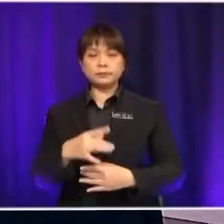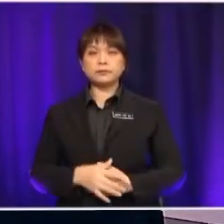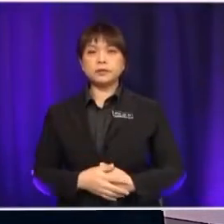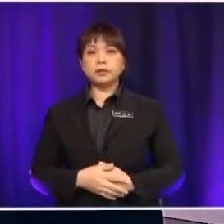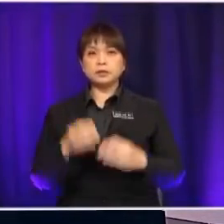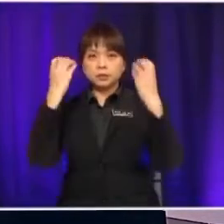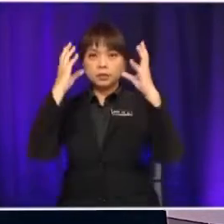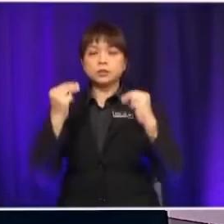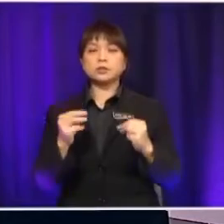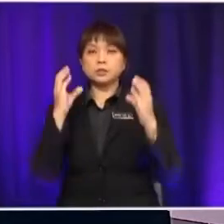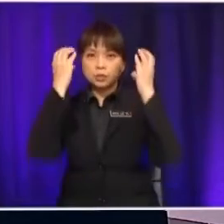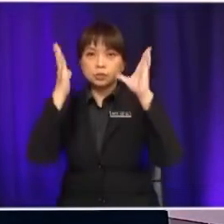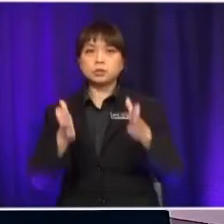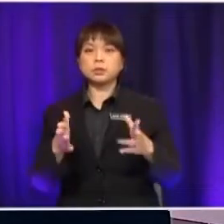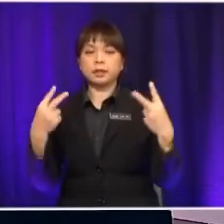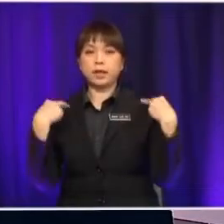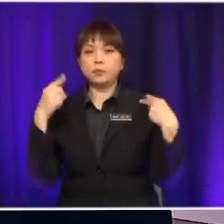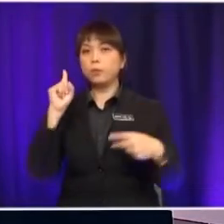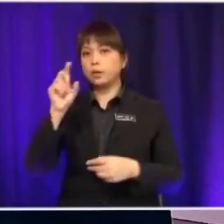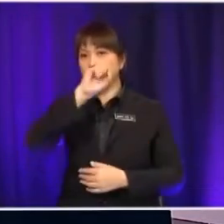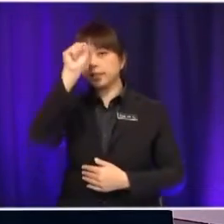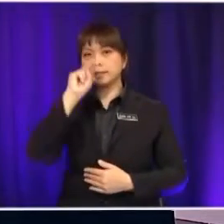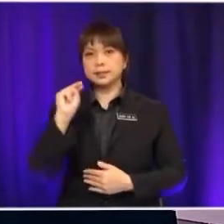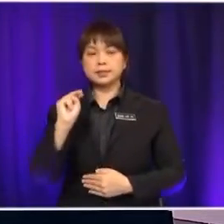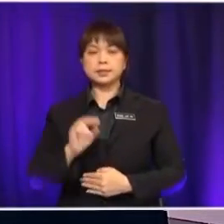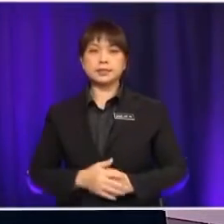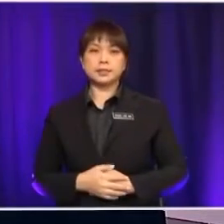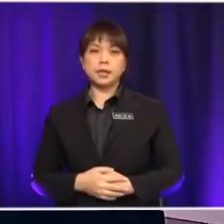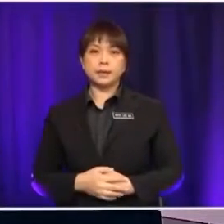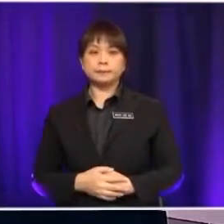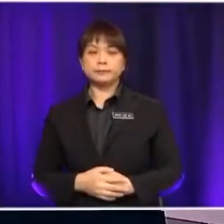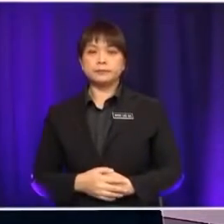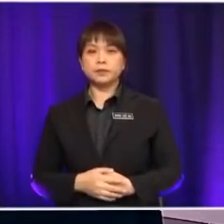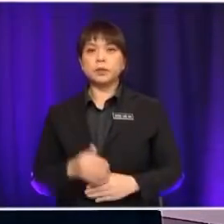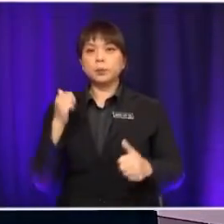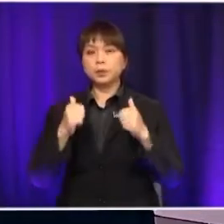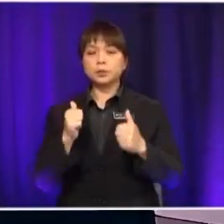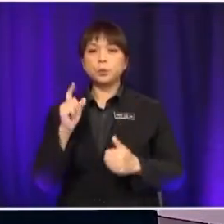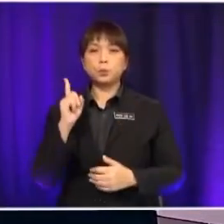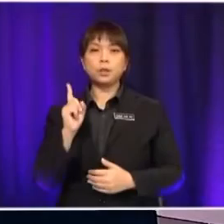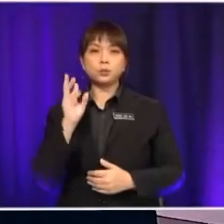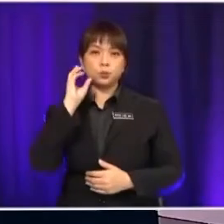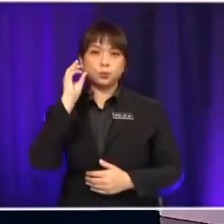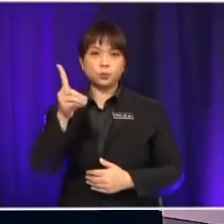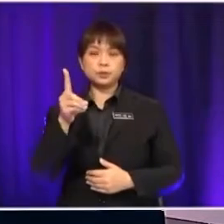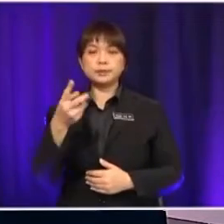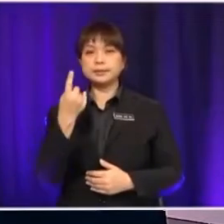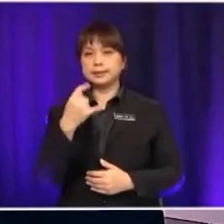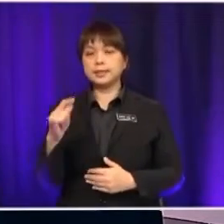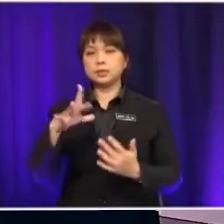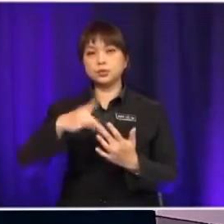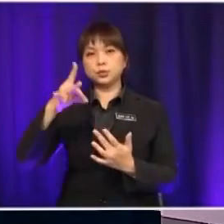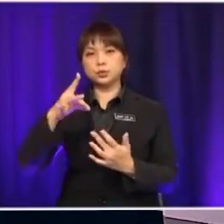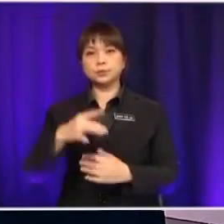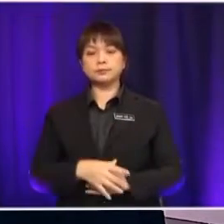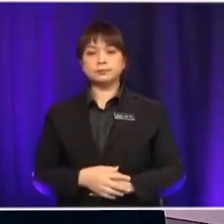here for my pupils as well. After all of these speaking activities, right? So which one will they choose? Okay, will they choose